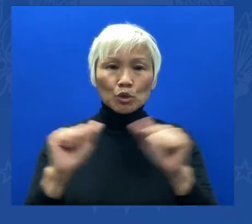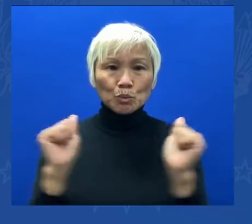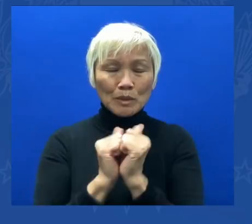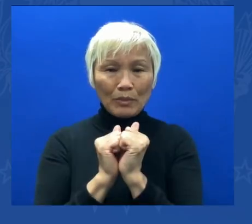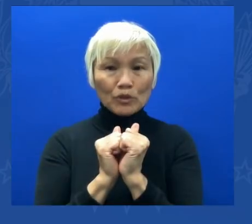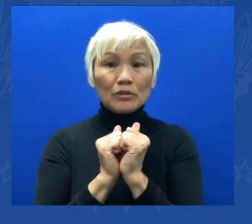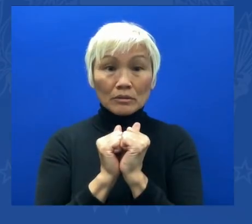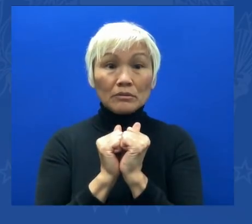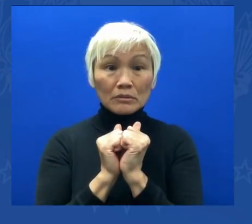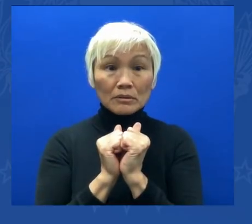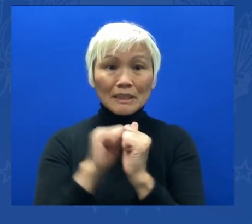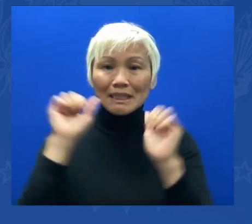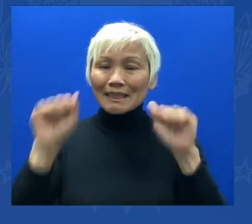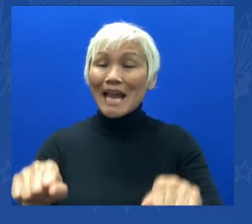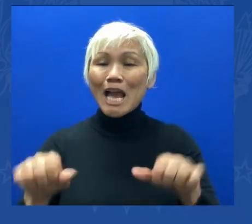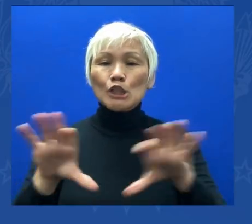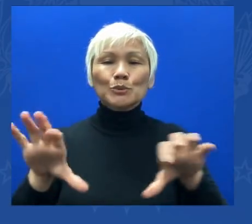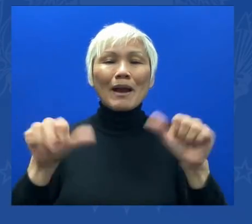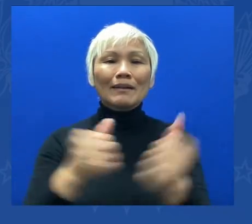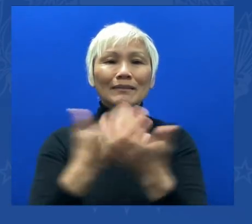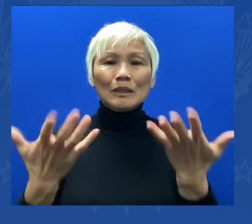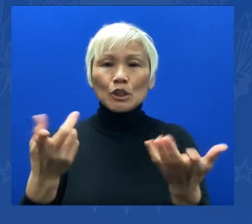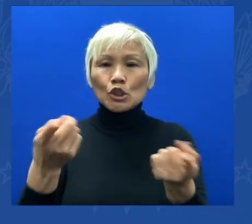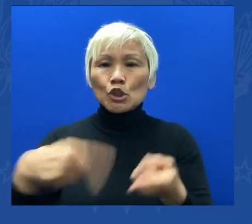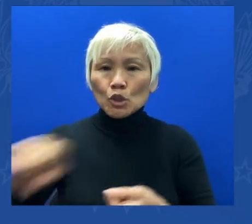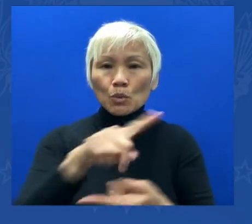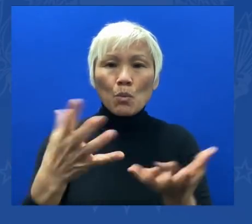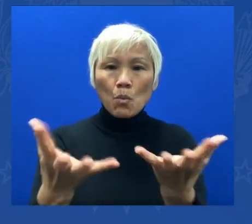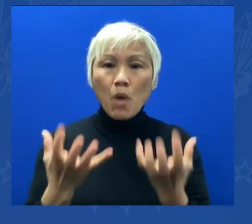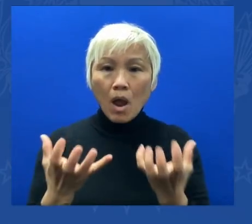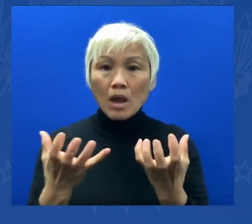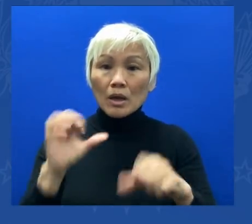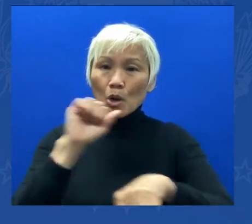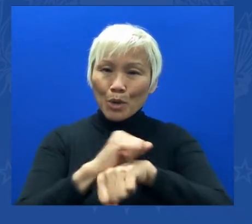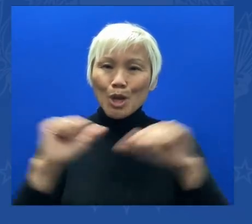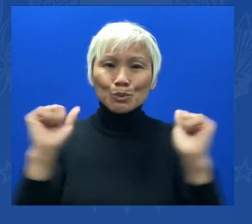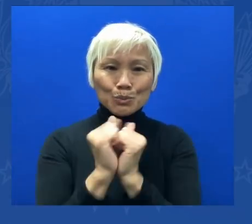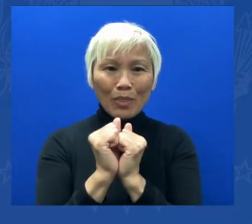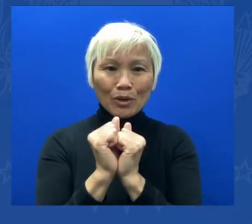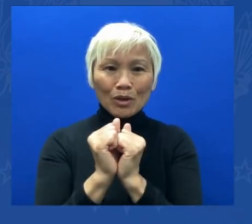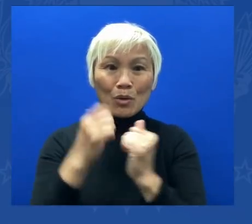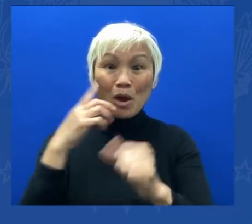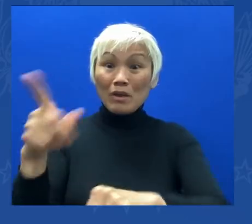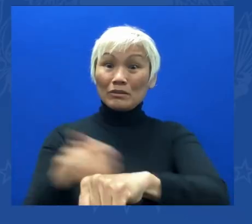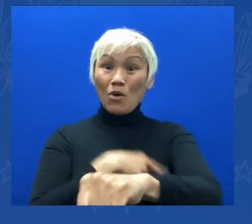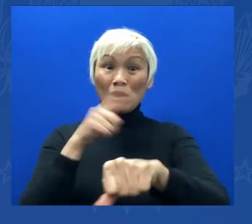right. I've been around a long time, has been pointed out many times tonight.